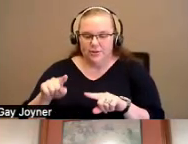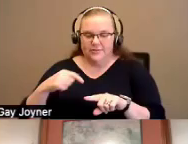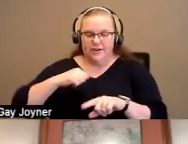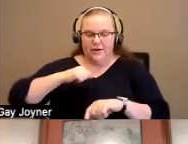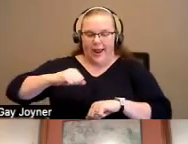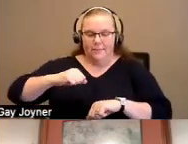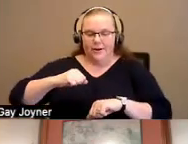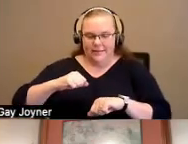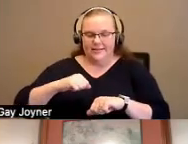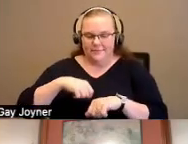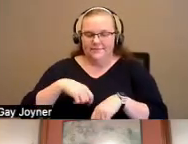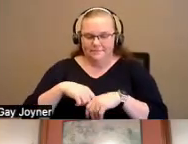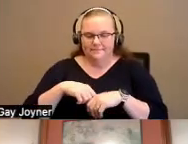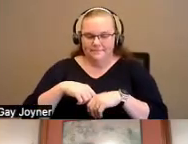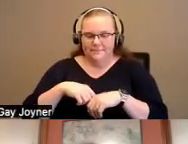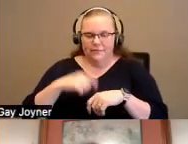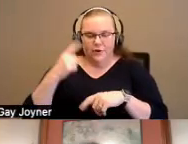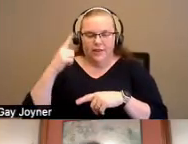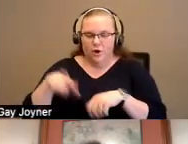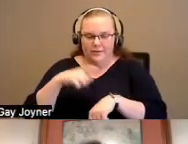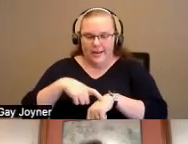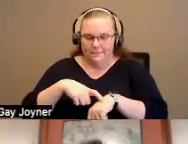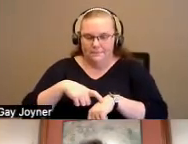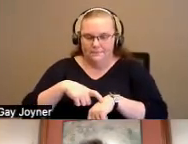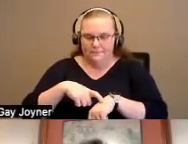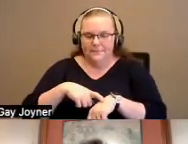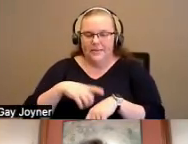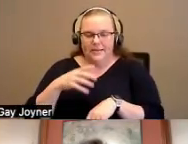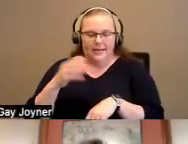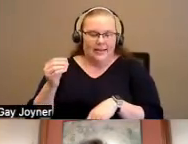I but she love was very apprehensive for a long time.